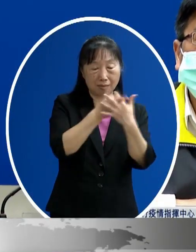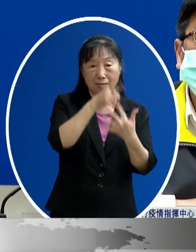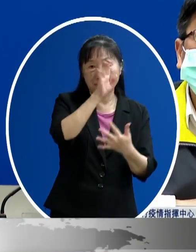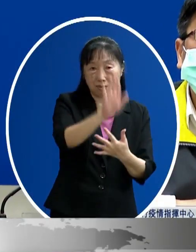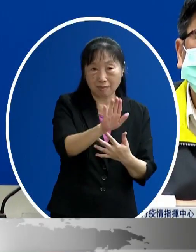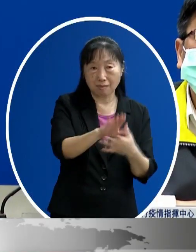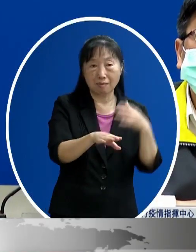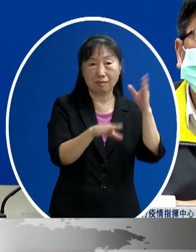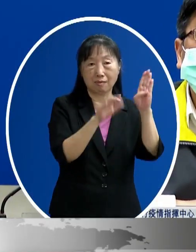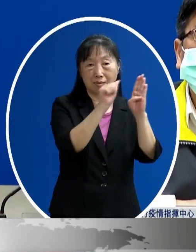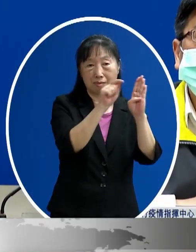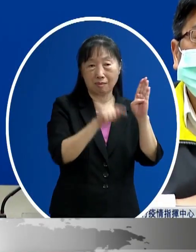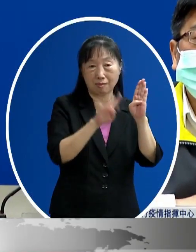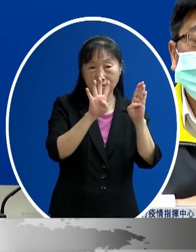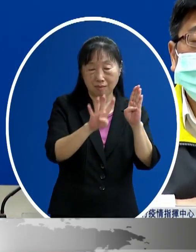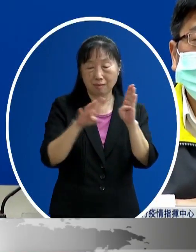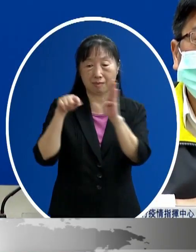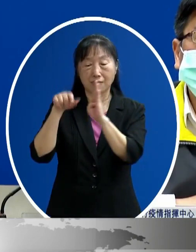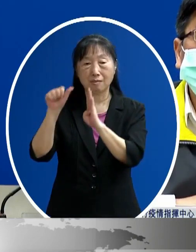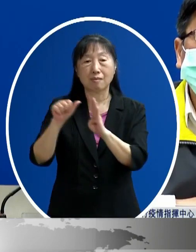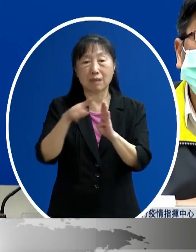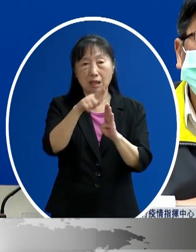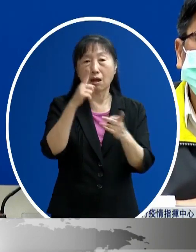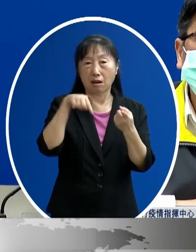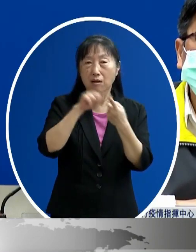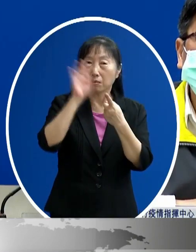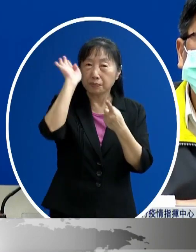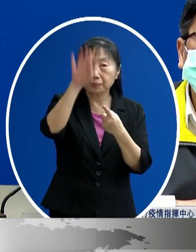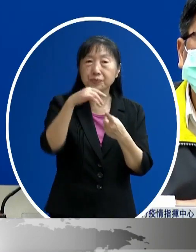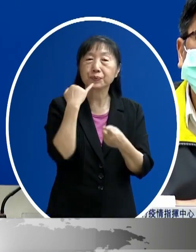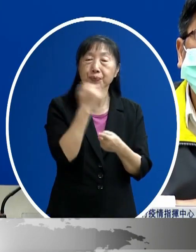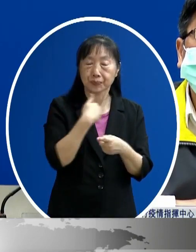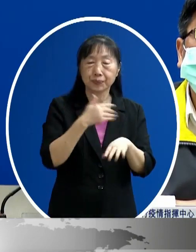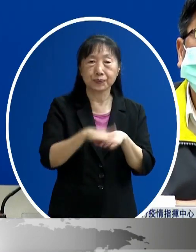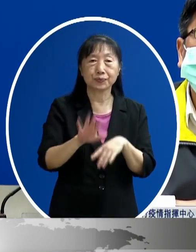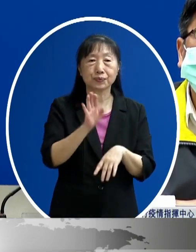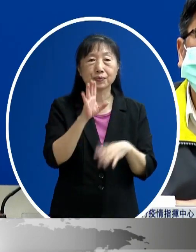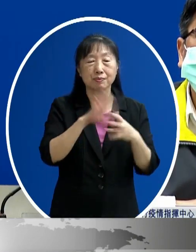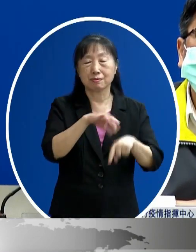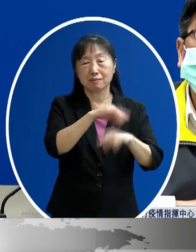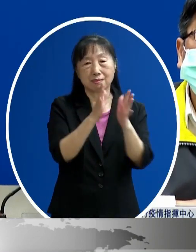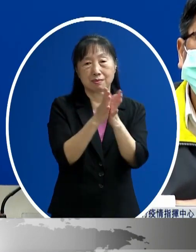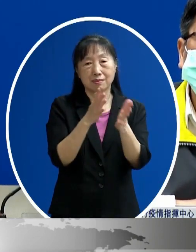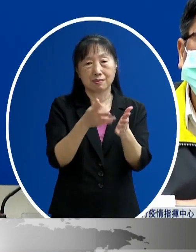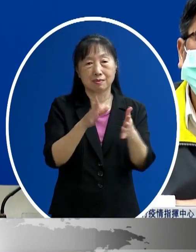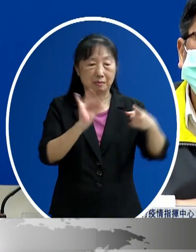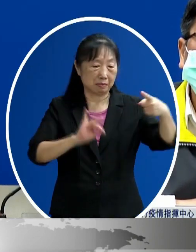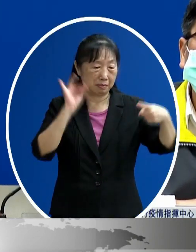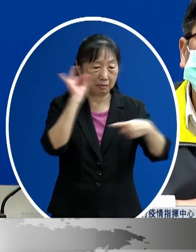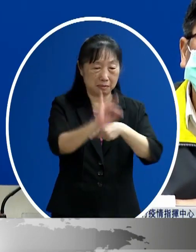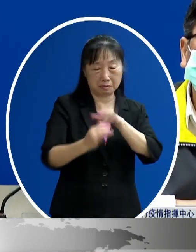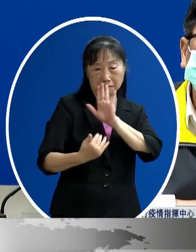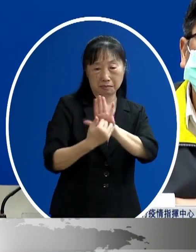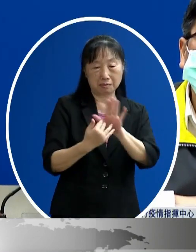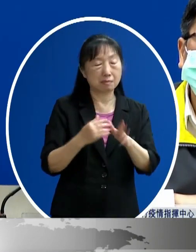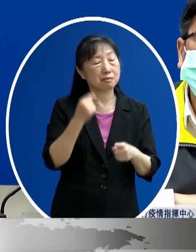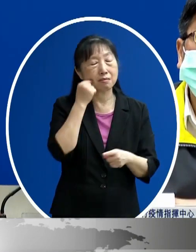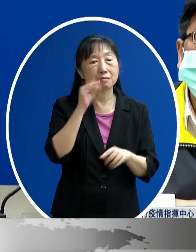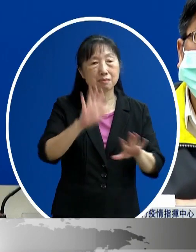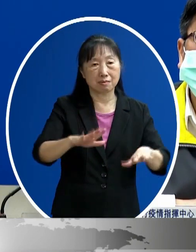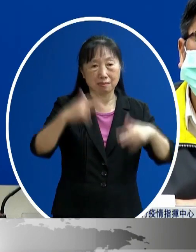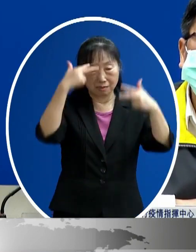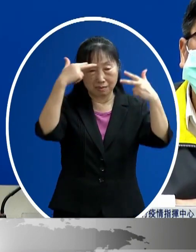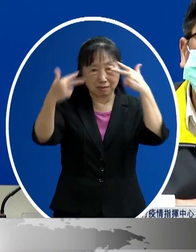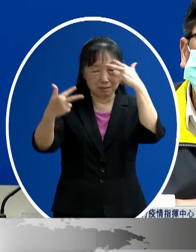Local infections with BA4 and BA5 are inevitable because our quarantine policy is not designed to block out all cases. Whether we're talking